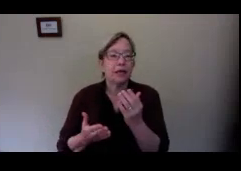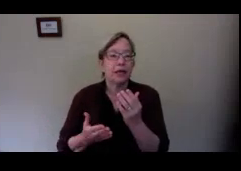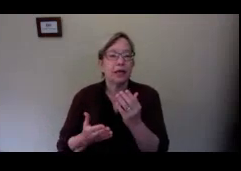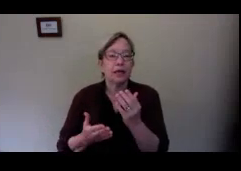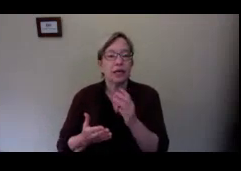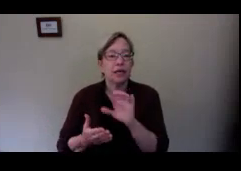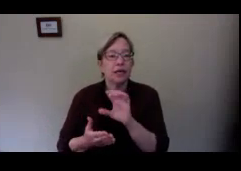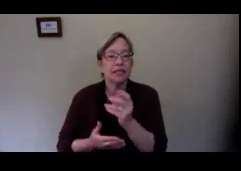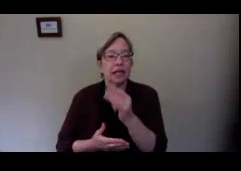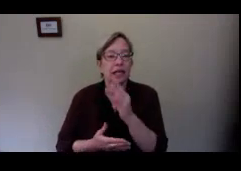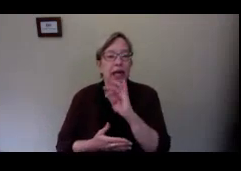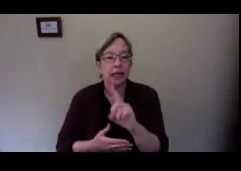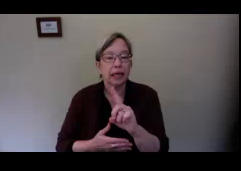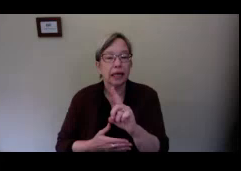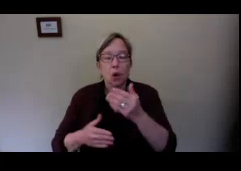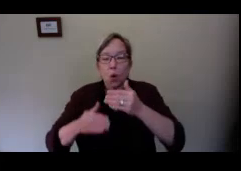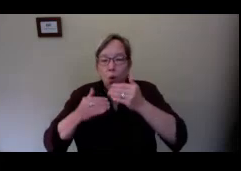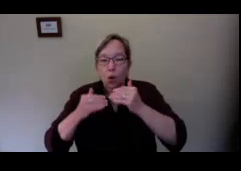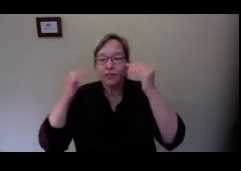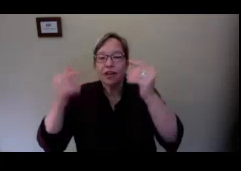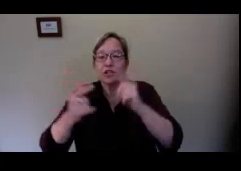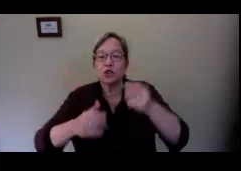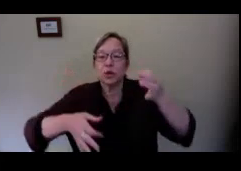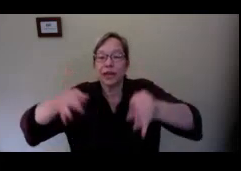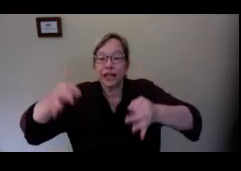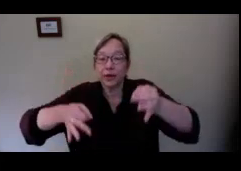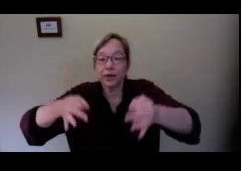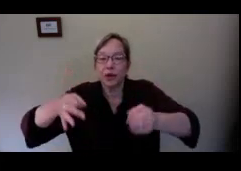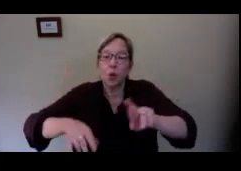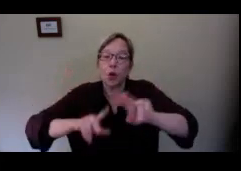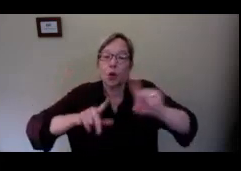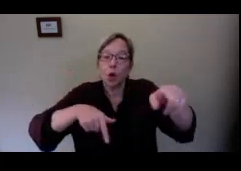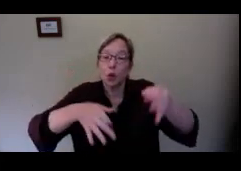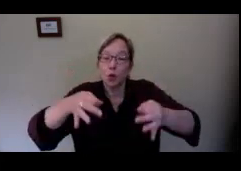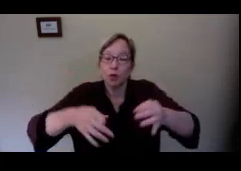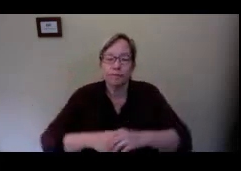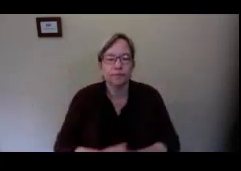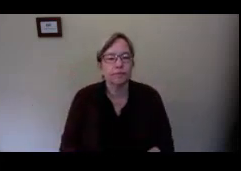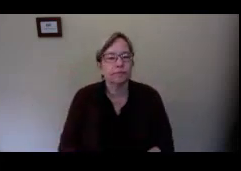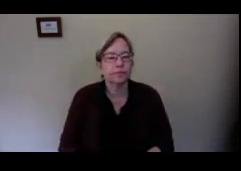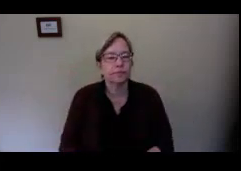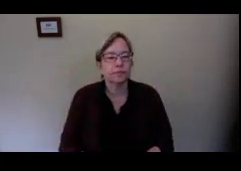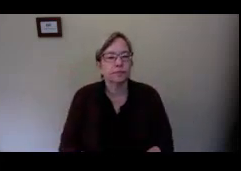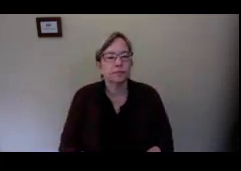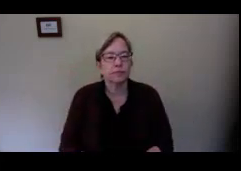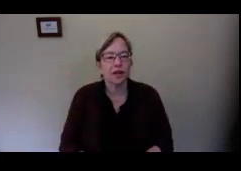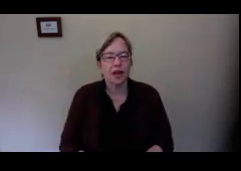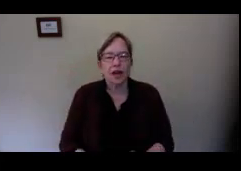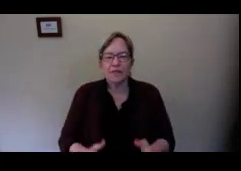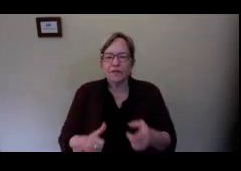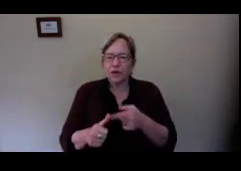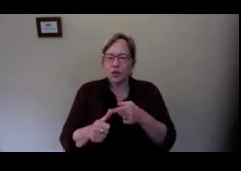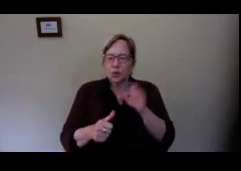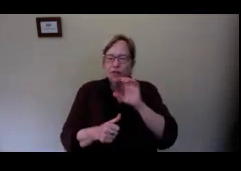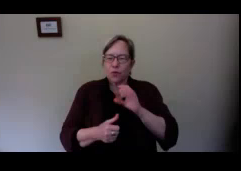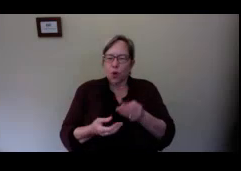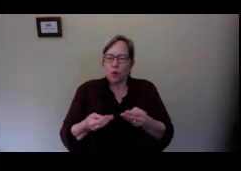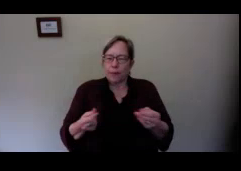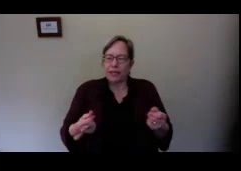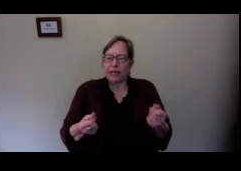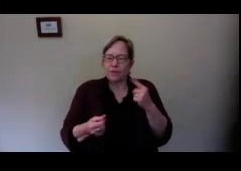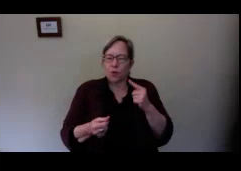public hearing, or even be filed in court. At this point, the goal is to seek a remedy for the discrimination that occurred. The amount of time